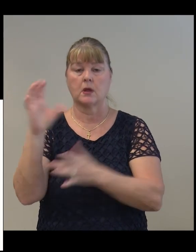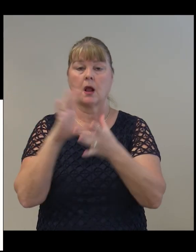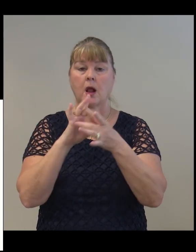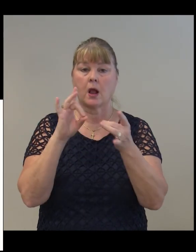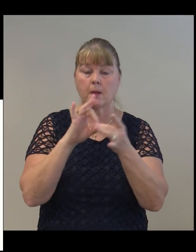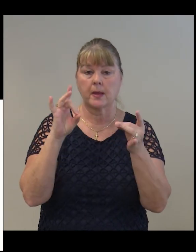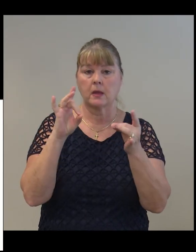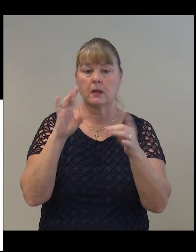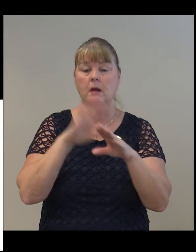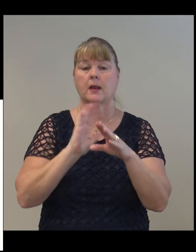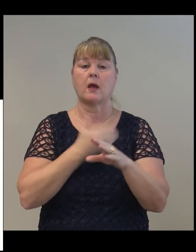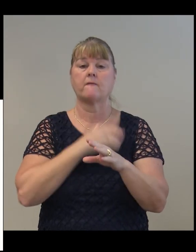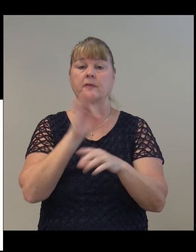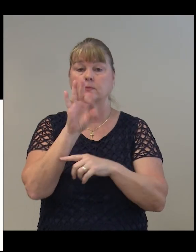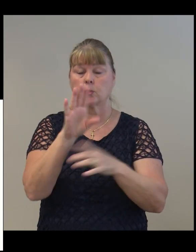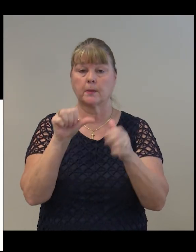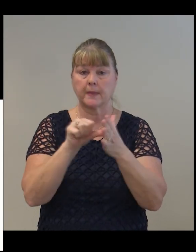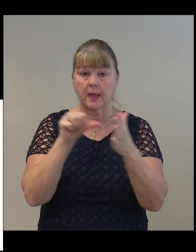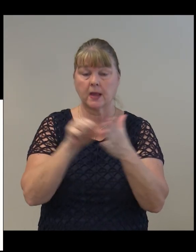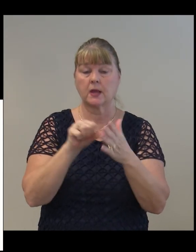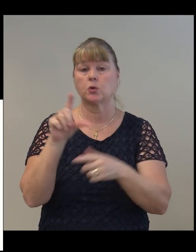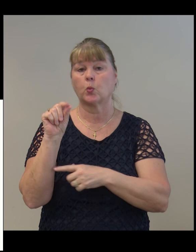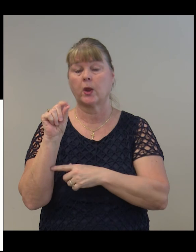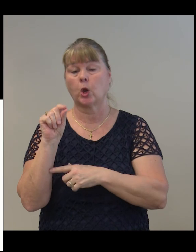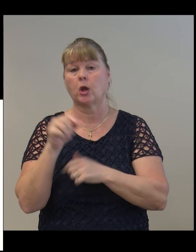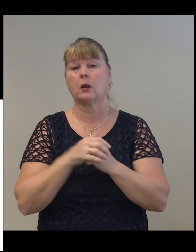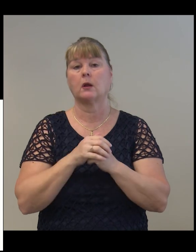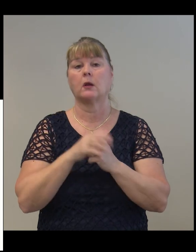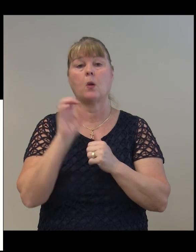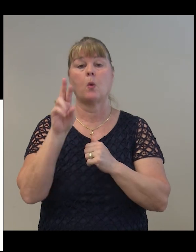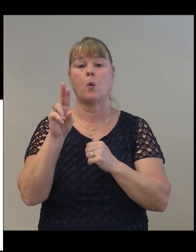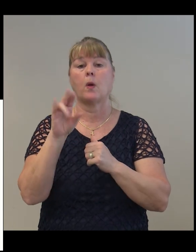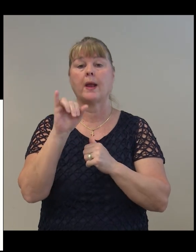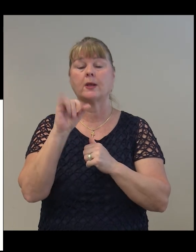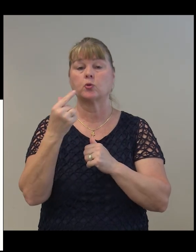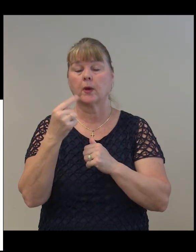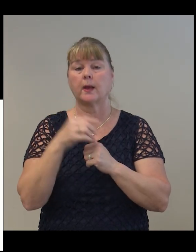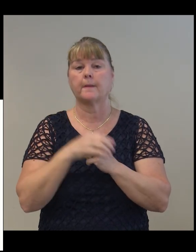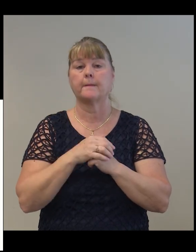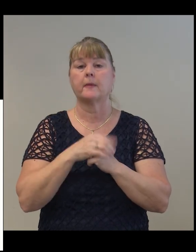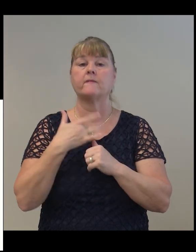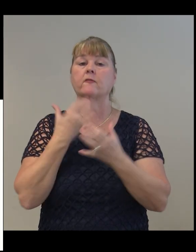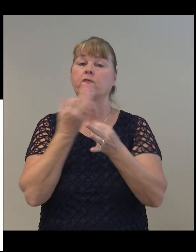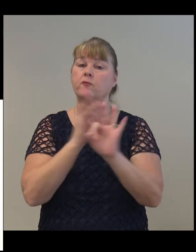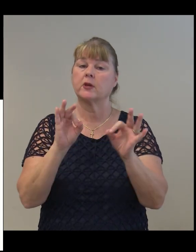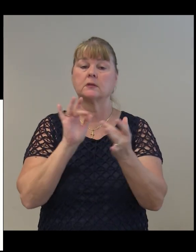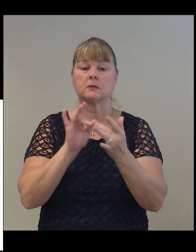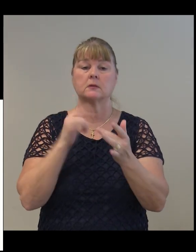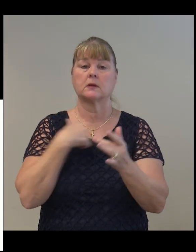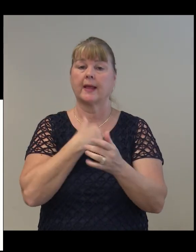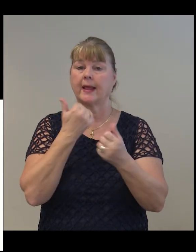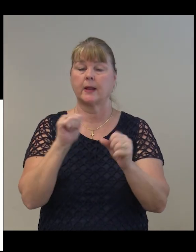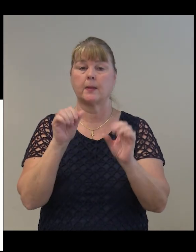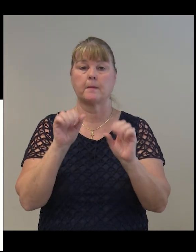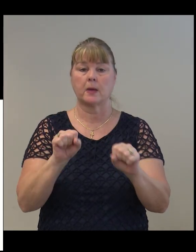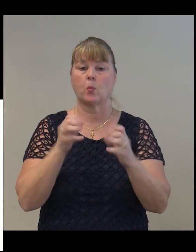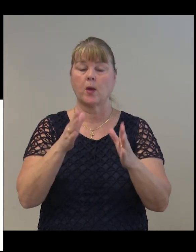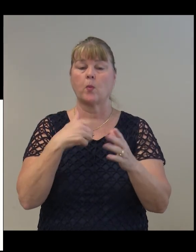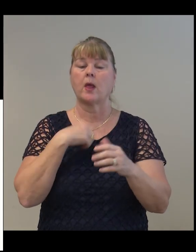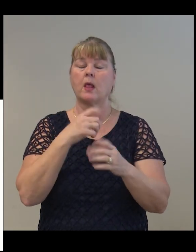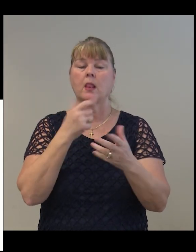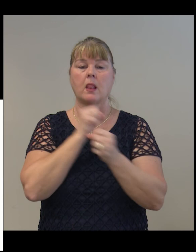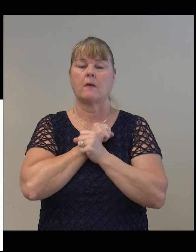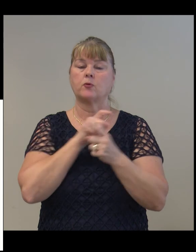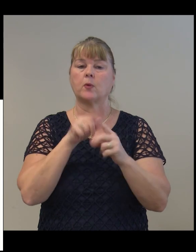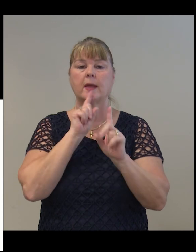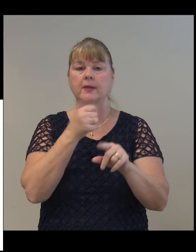912-201-4500, comment on our Facebook page, our Twitter, or our Instagram. Feel free to reach out in any possible way.